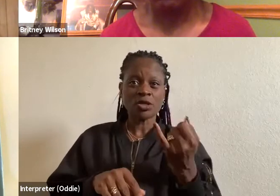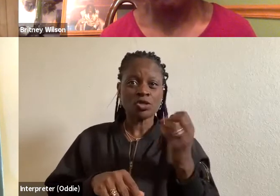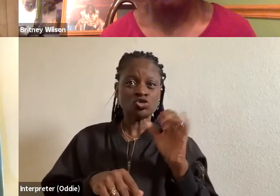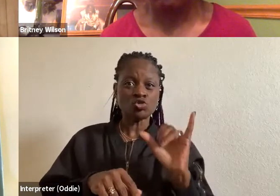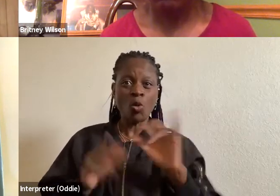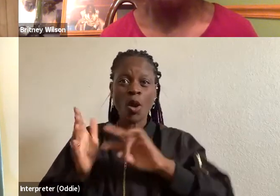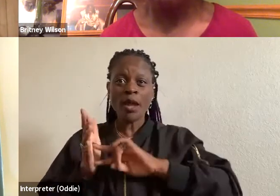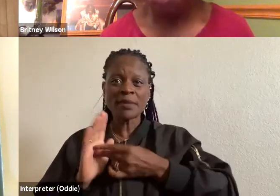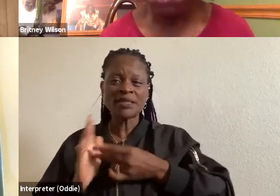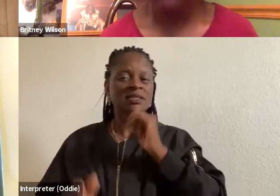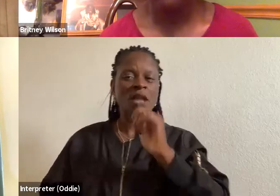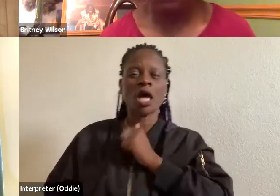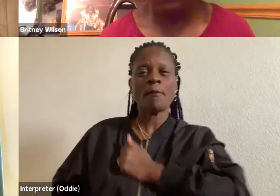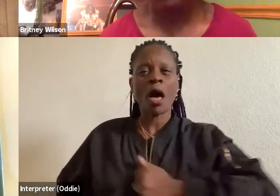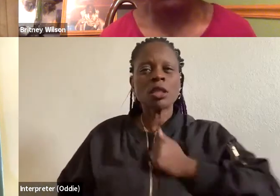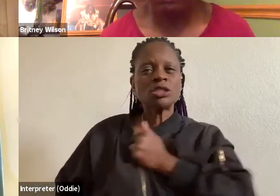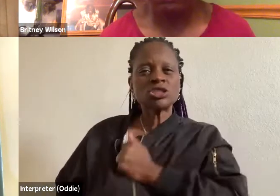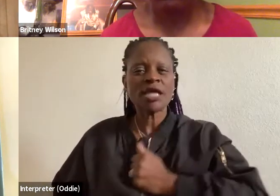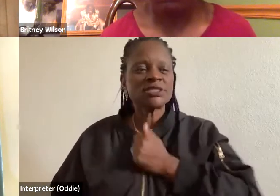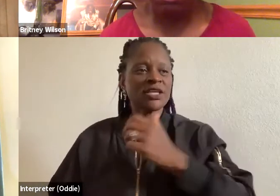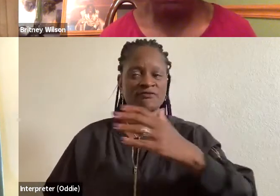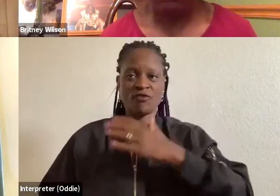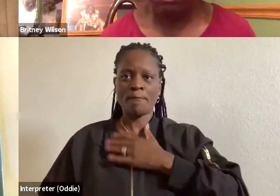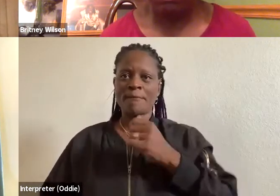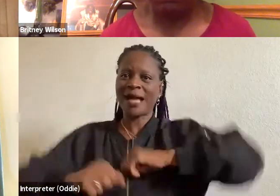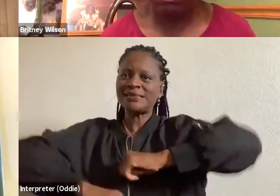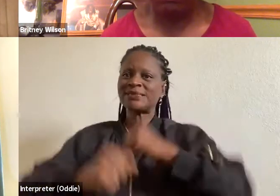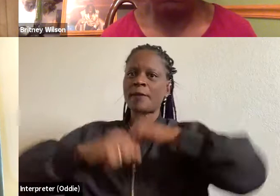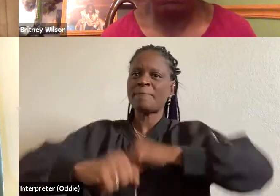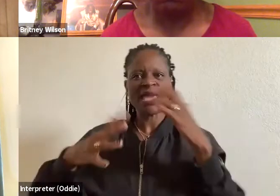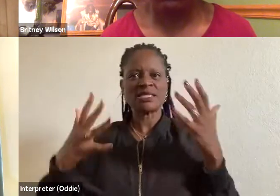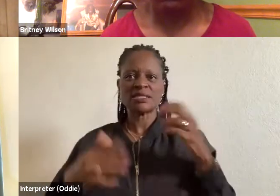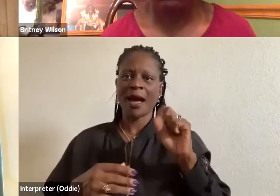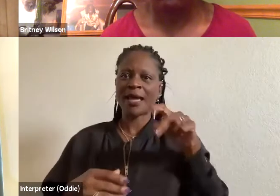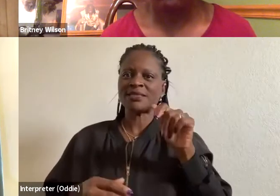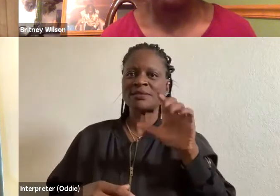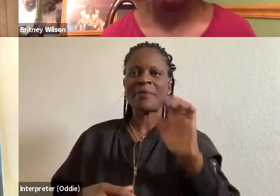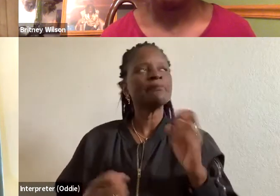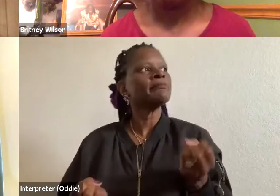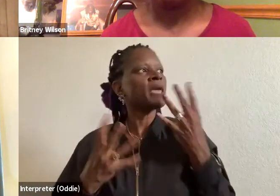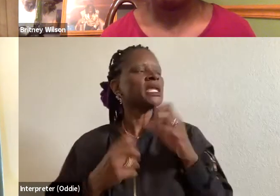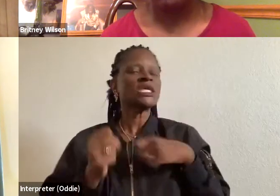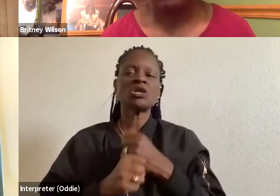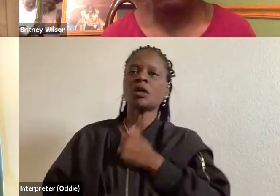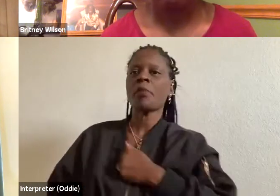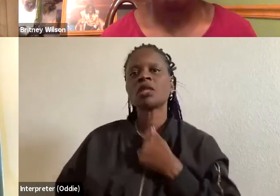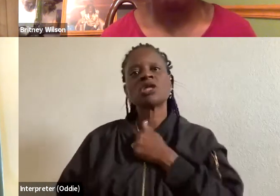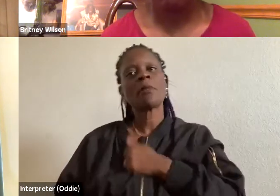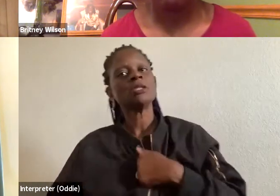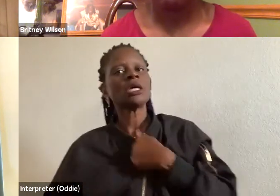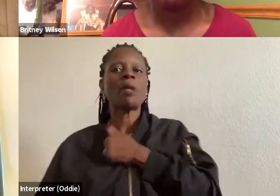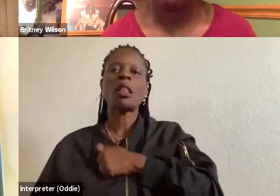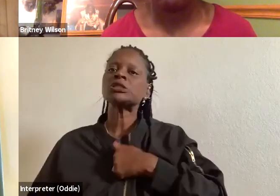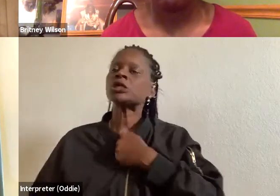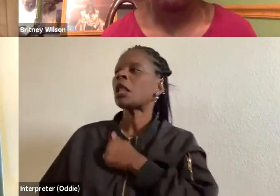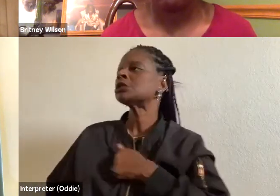not apologizing for the space that I take up. I spent so many years apologizing for, you know, what I felt was